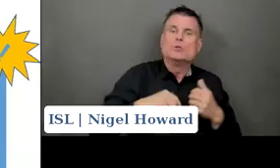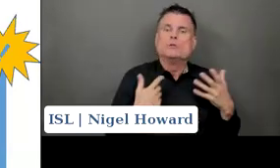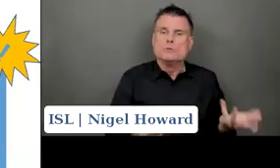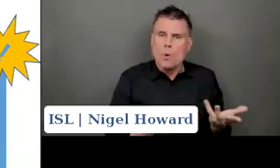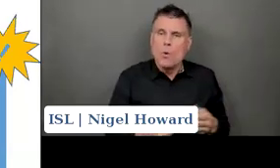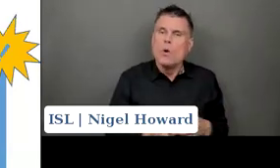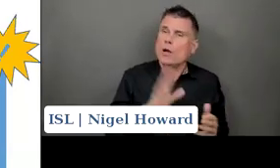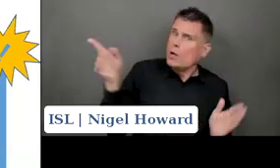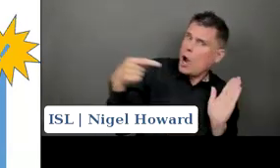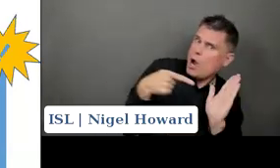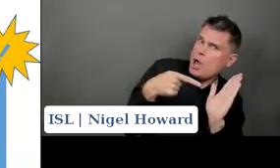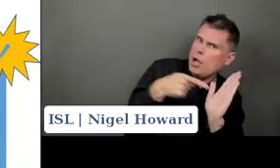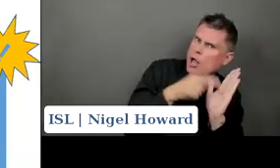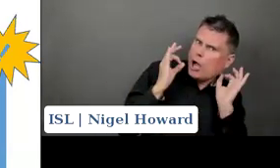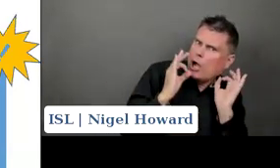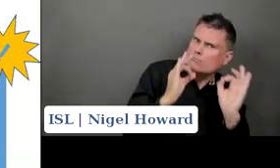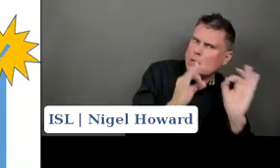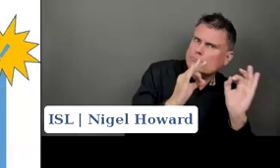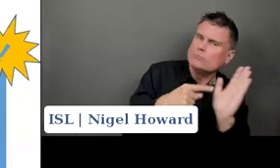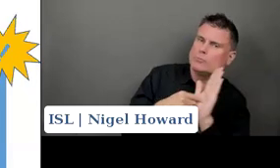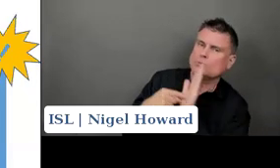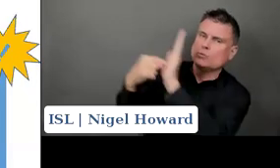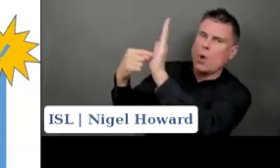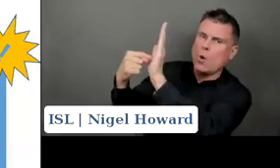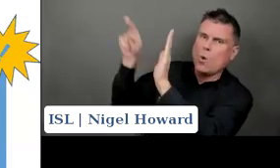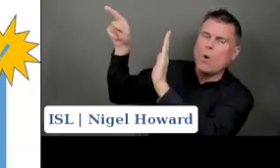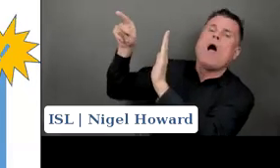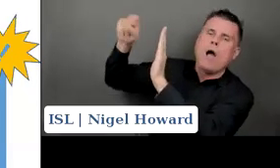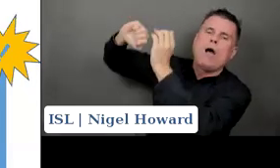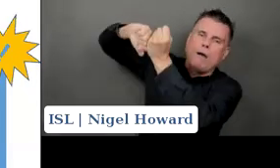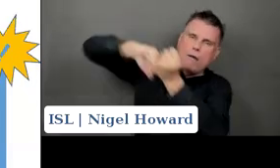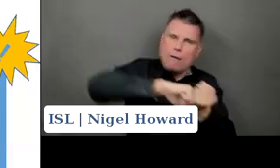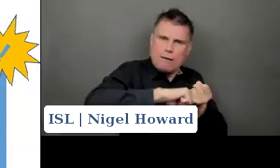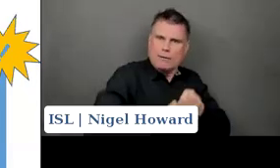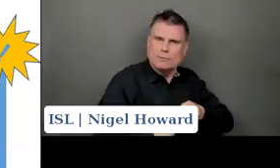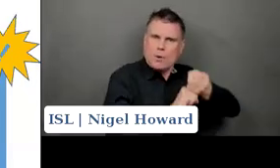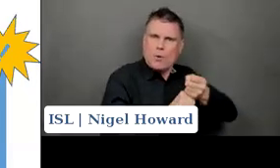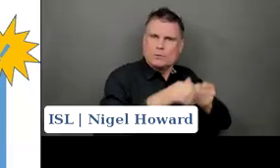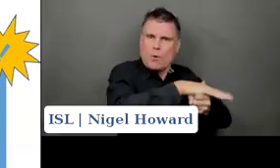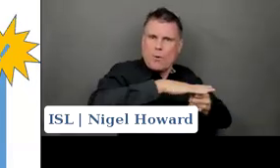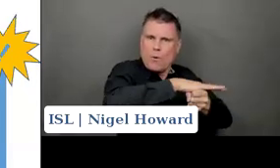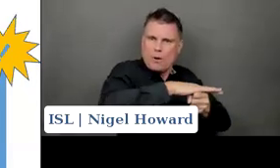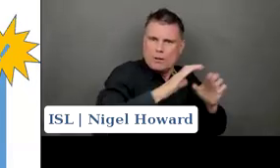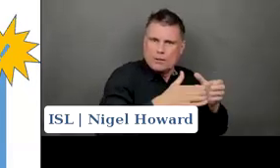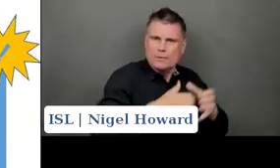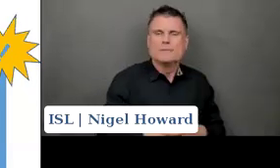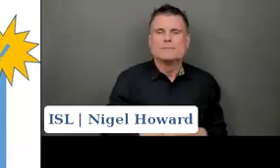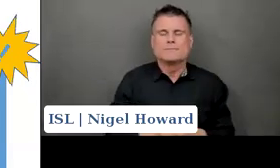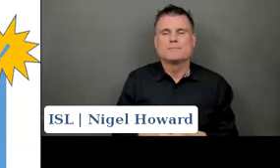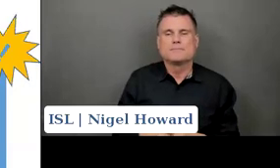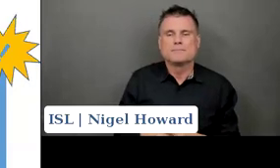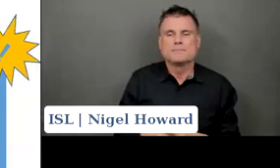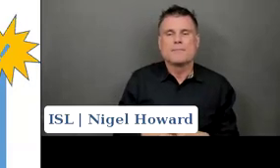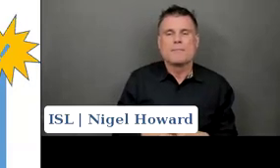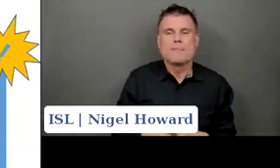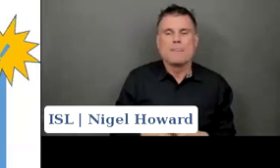some of those needs and prioritization. In terms of governance legal frameworks, Latin America has quite a